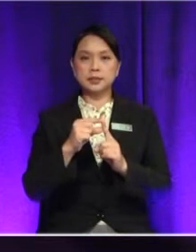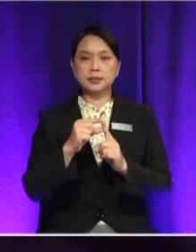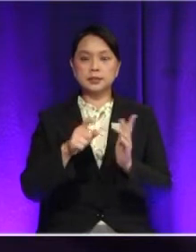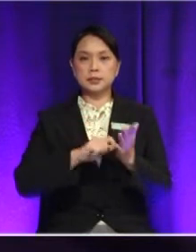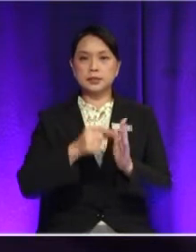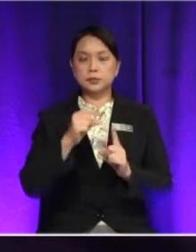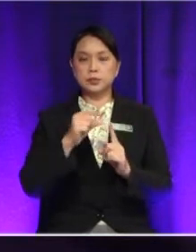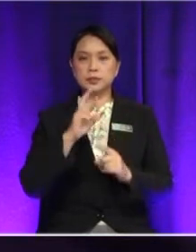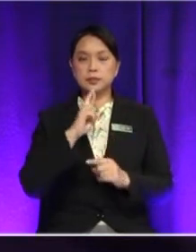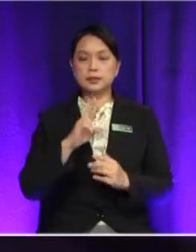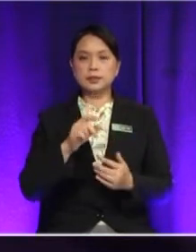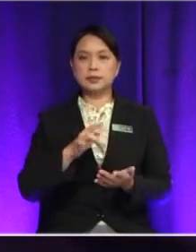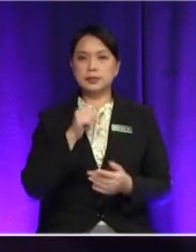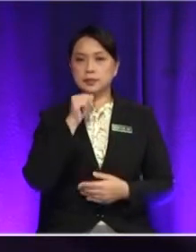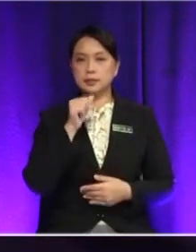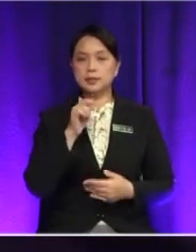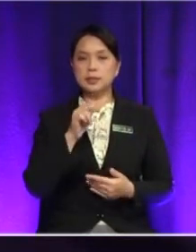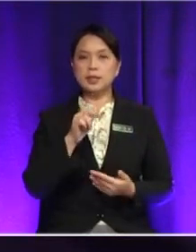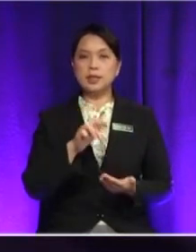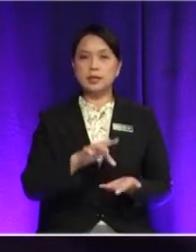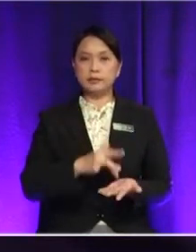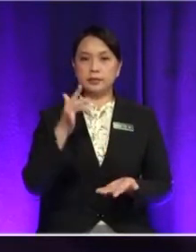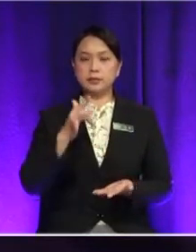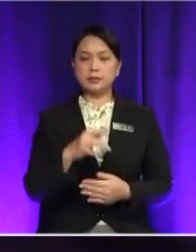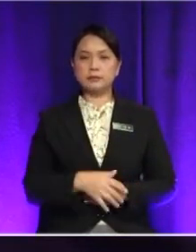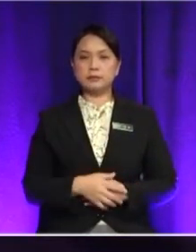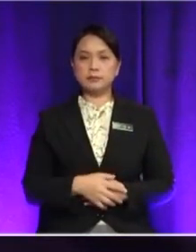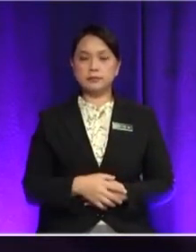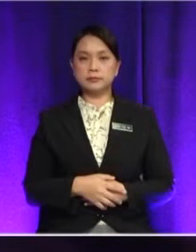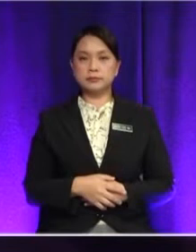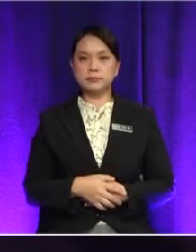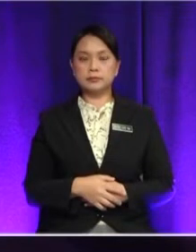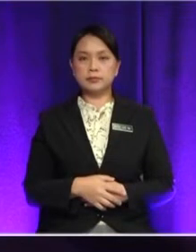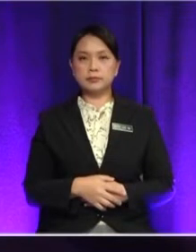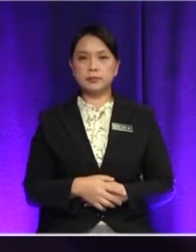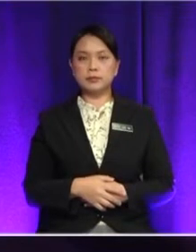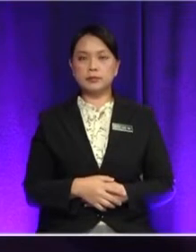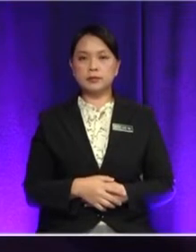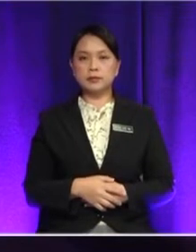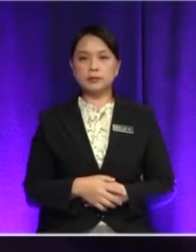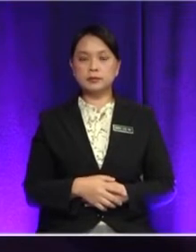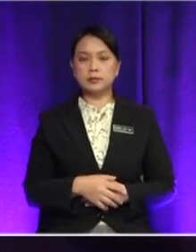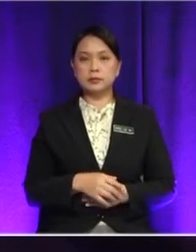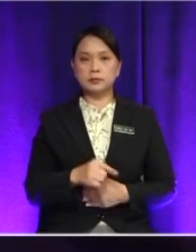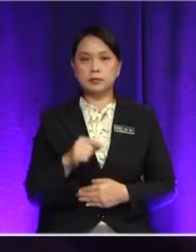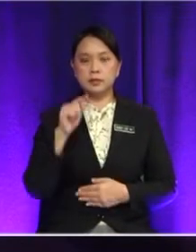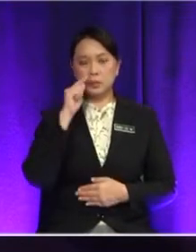are disadvantage and communities. Spot on. So the keywords are annoying,